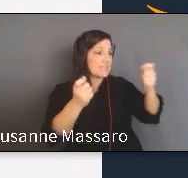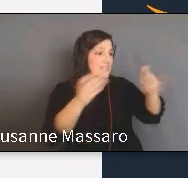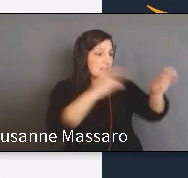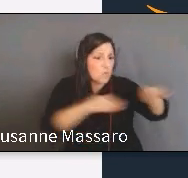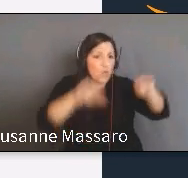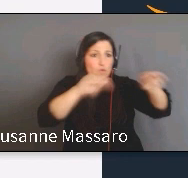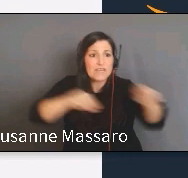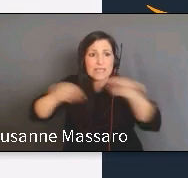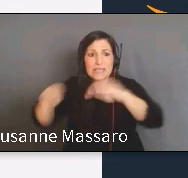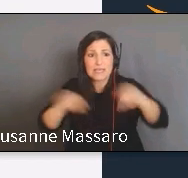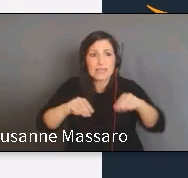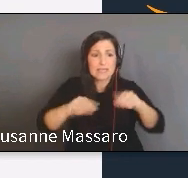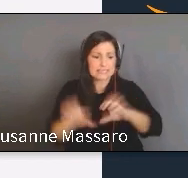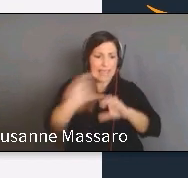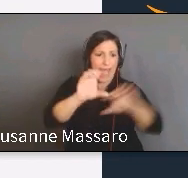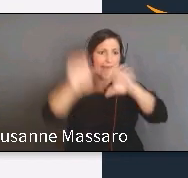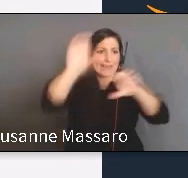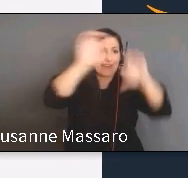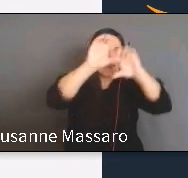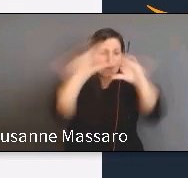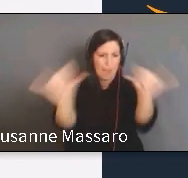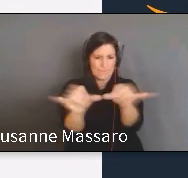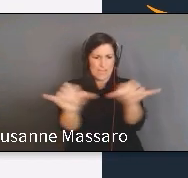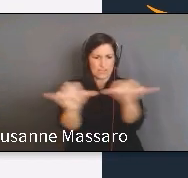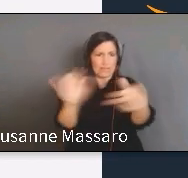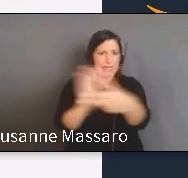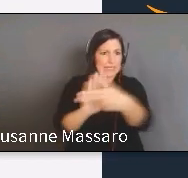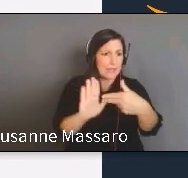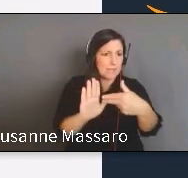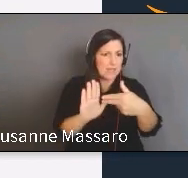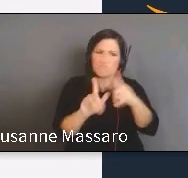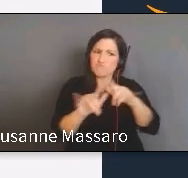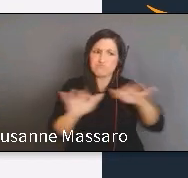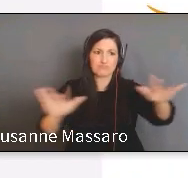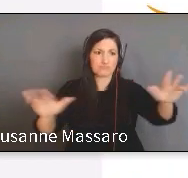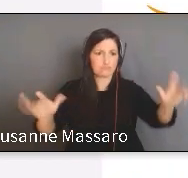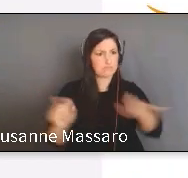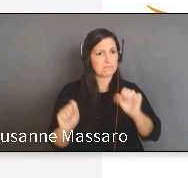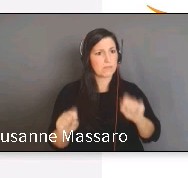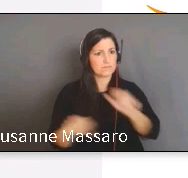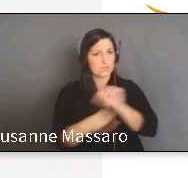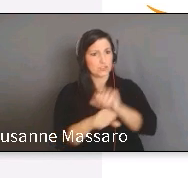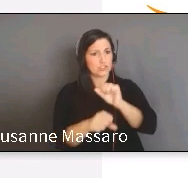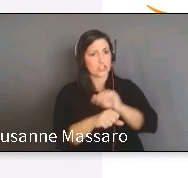and moving boxes, measuring, and labeling whenever necessary. All right.